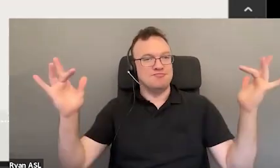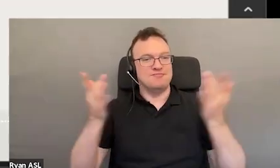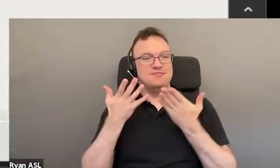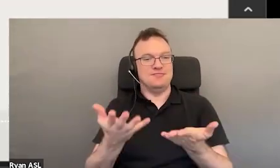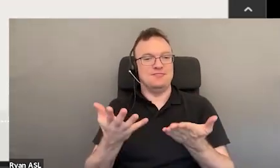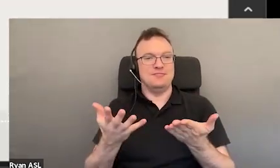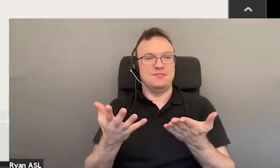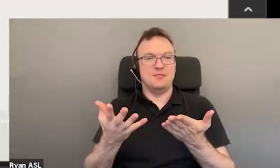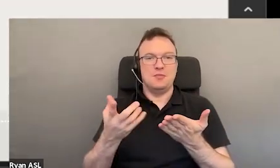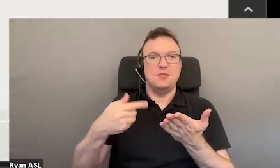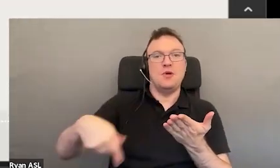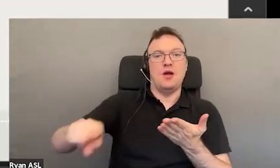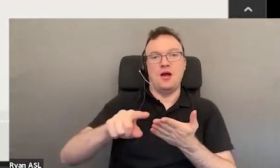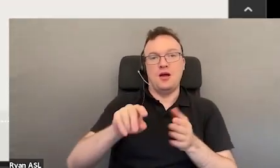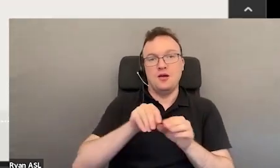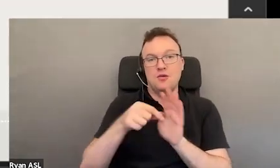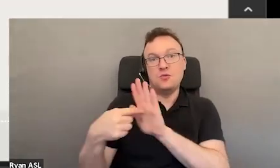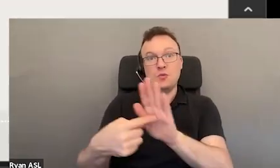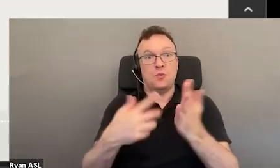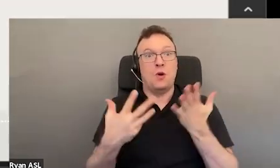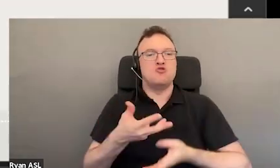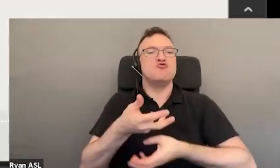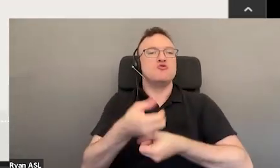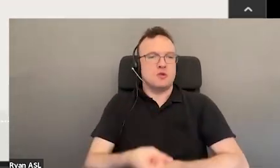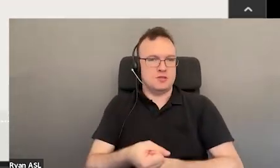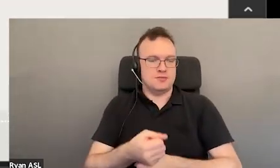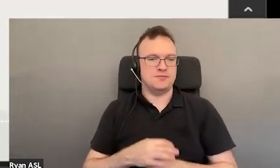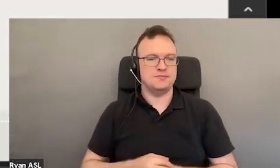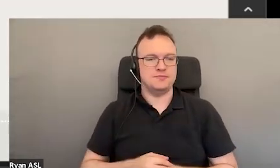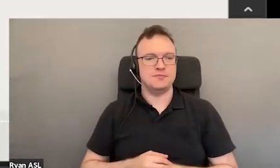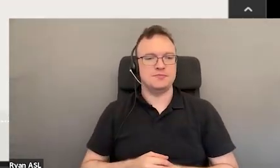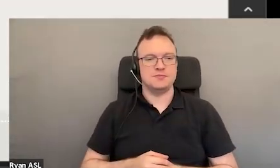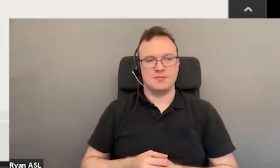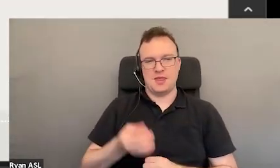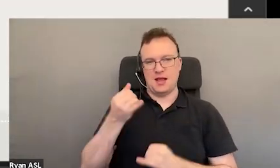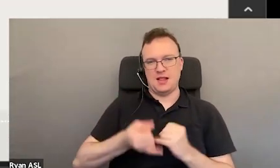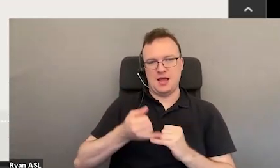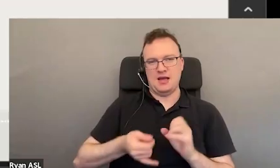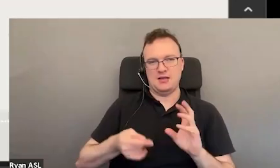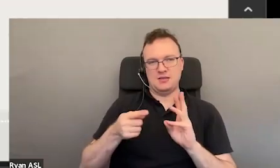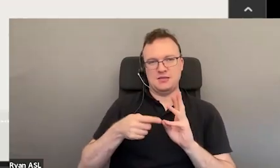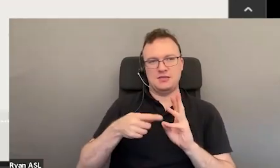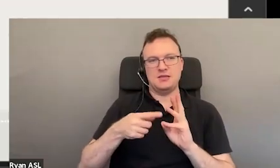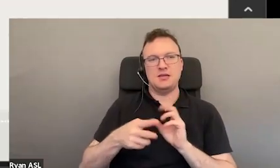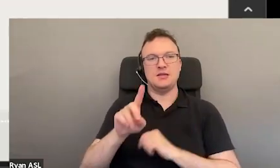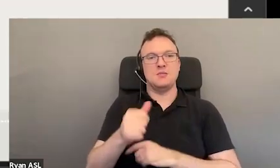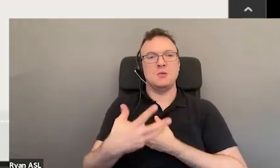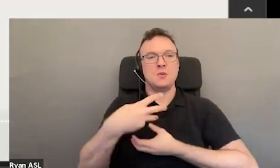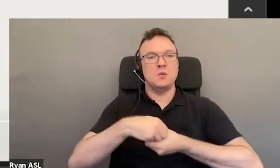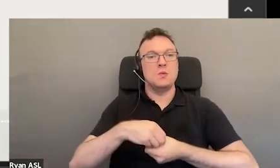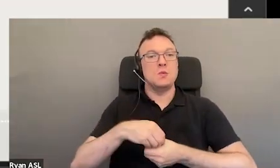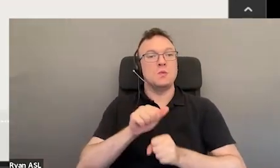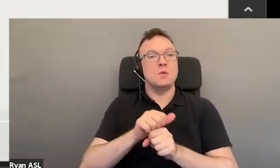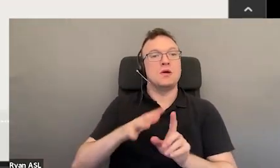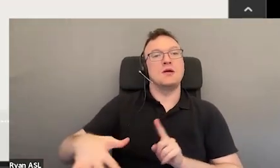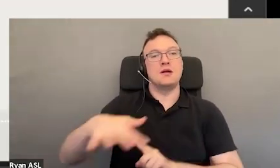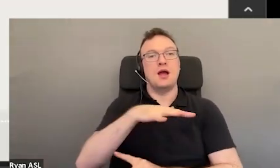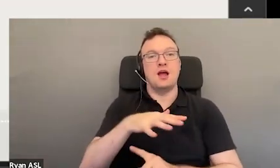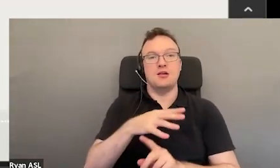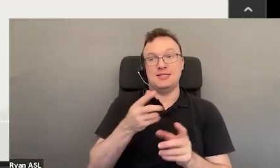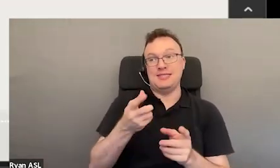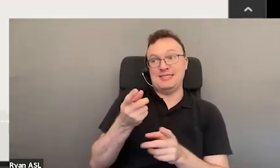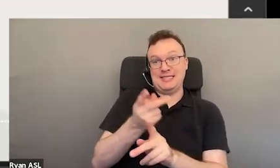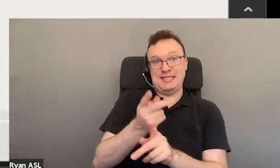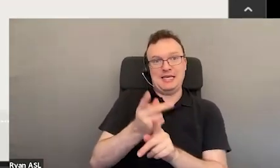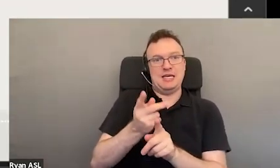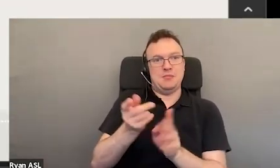turn cultivates trust. And finally, disability inclusive workplaces helps organizations to retain talent. So in